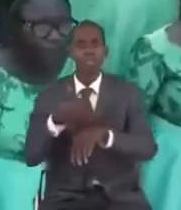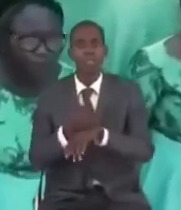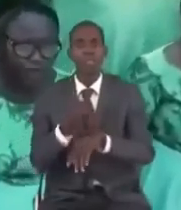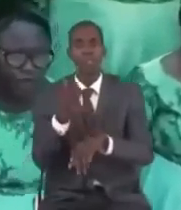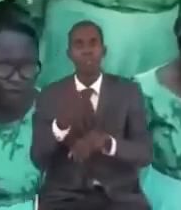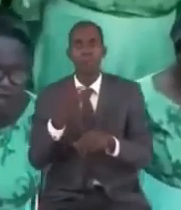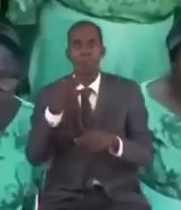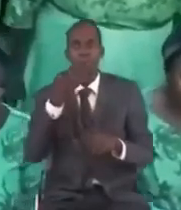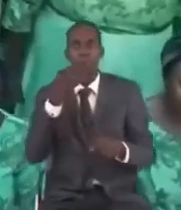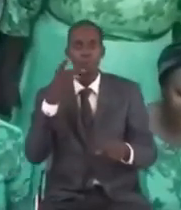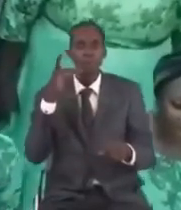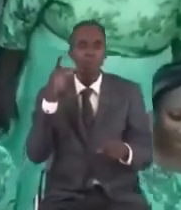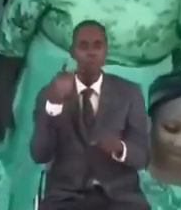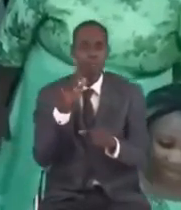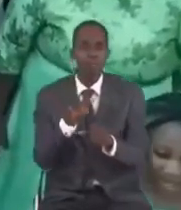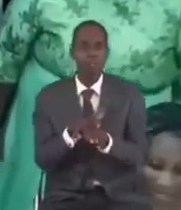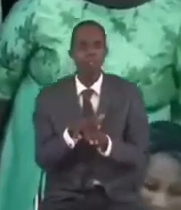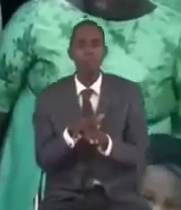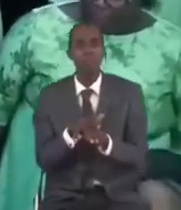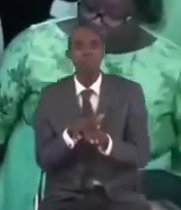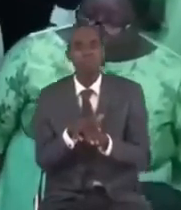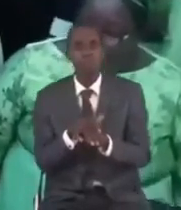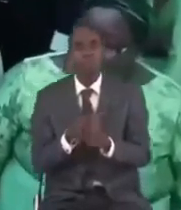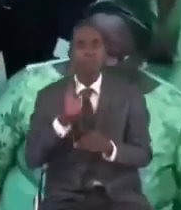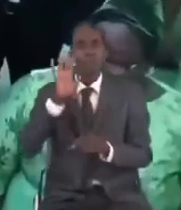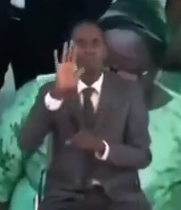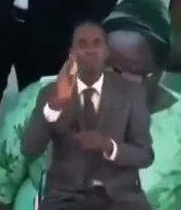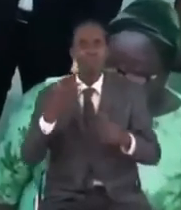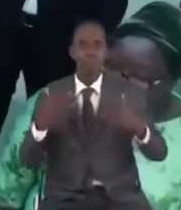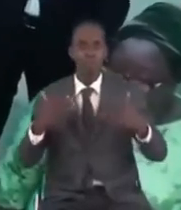seal of promise, your very